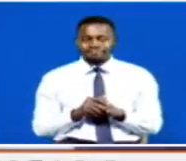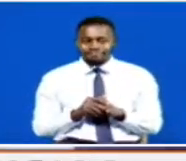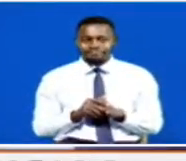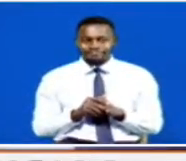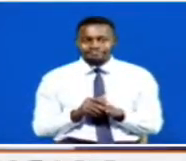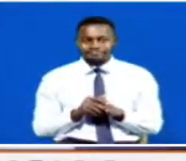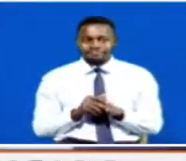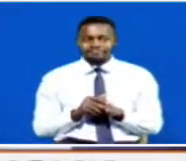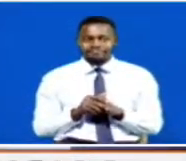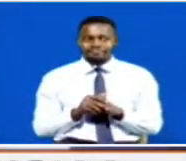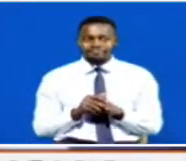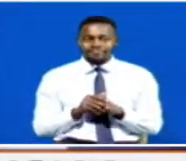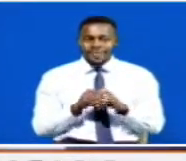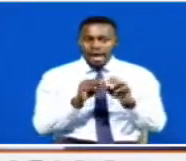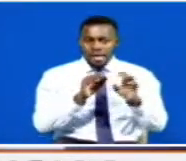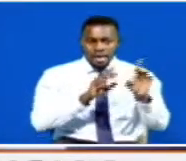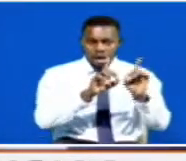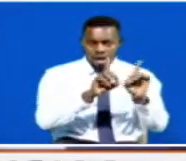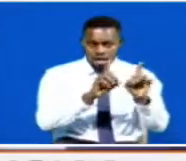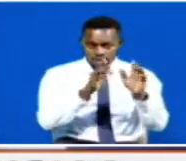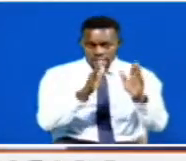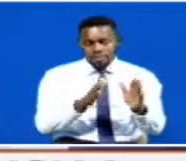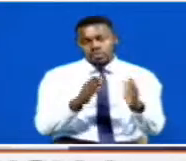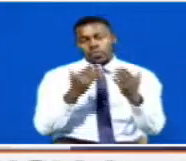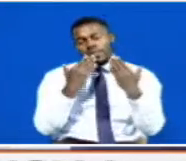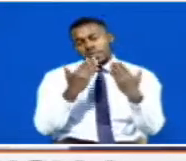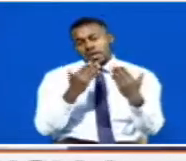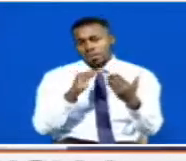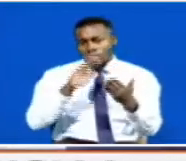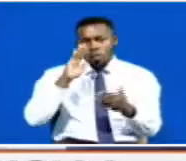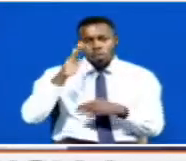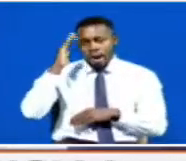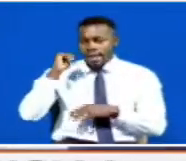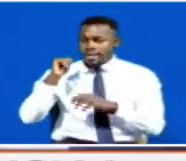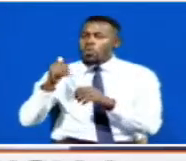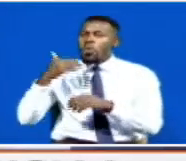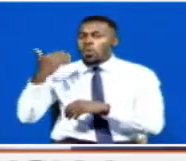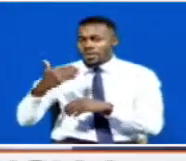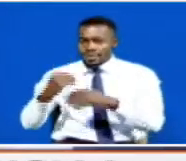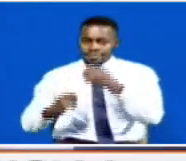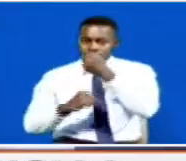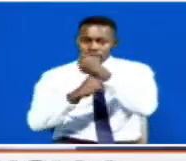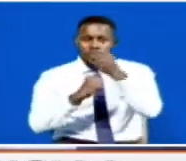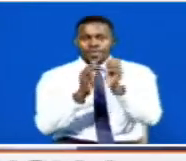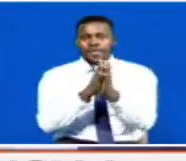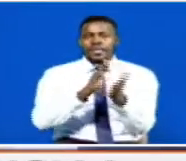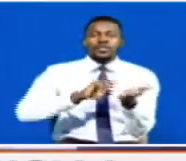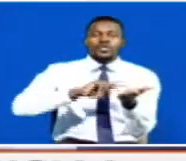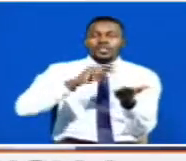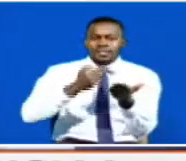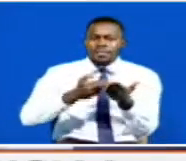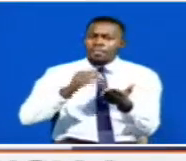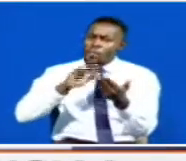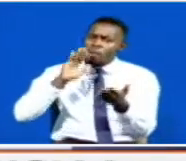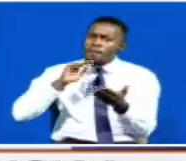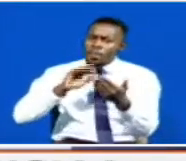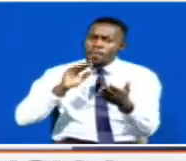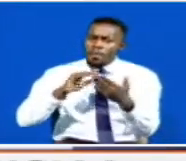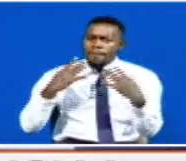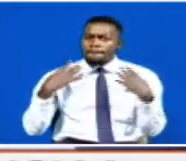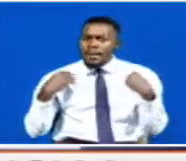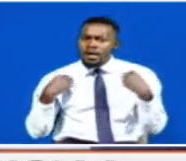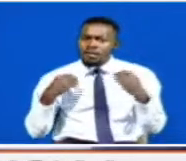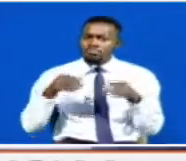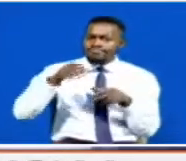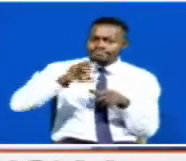our directors for giving us the resources. We needed to do many practicals. The students also needed to go